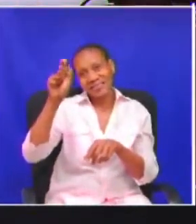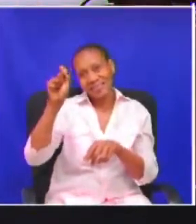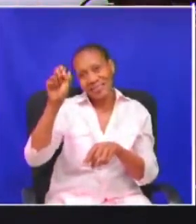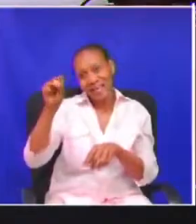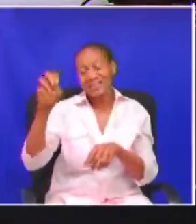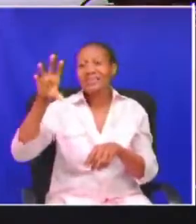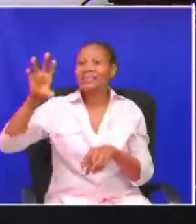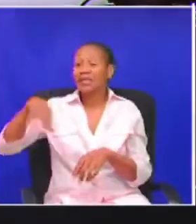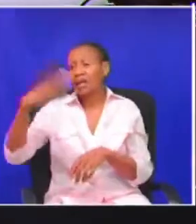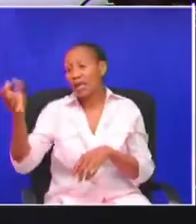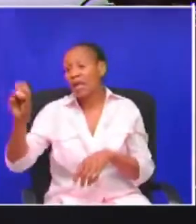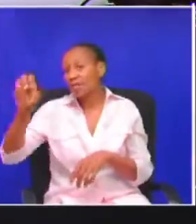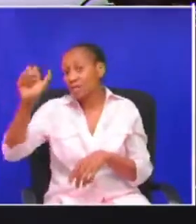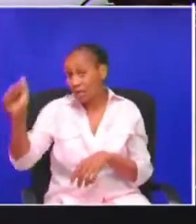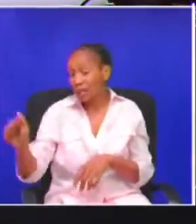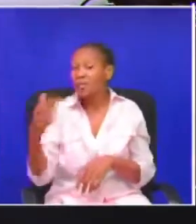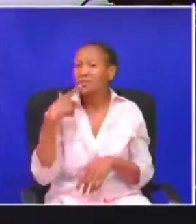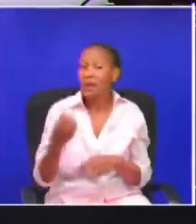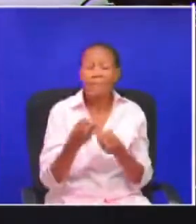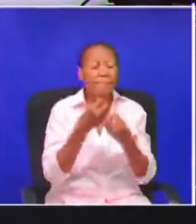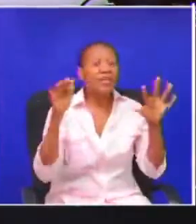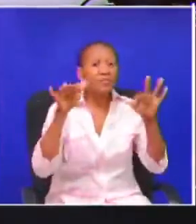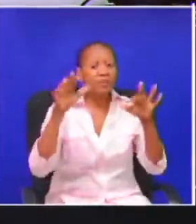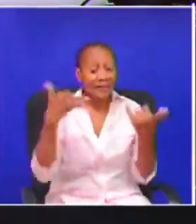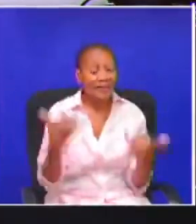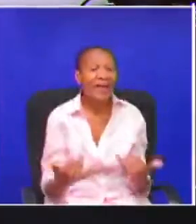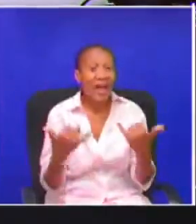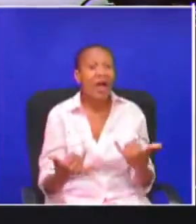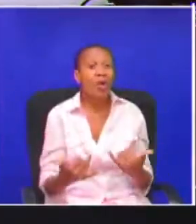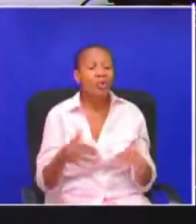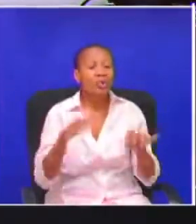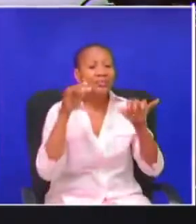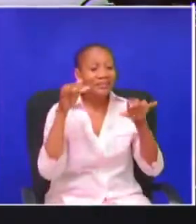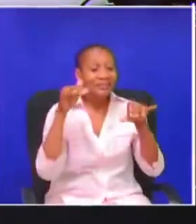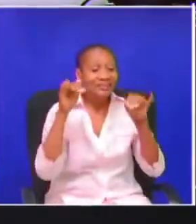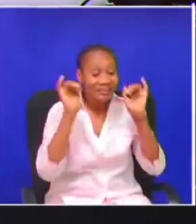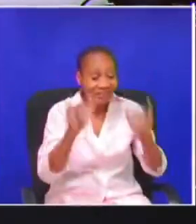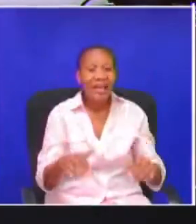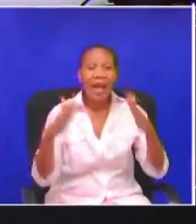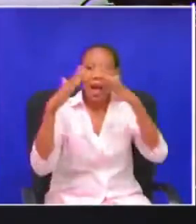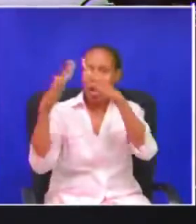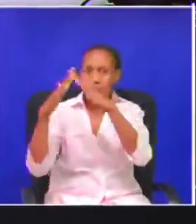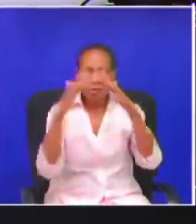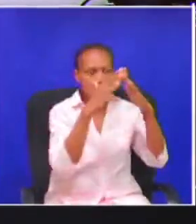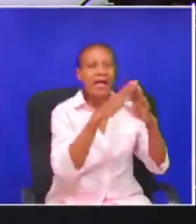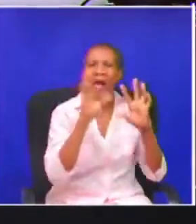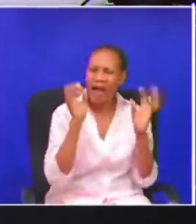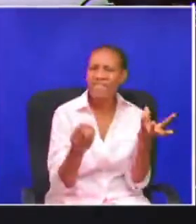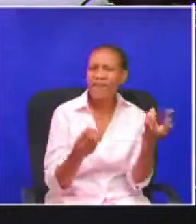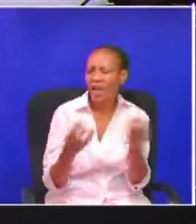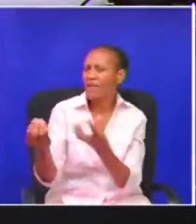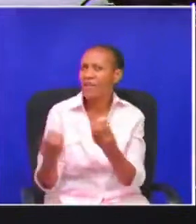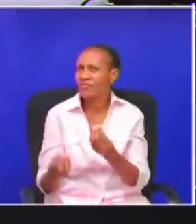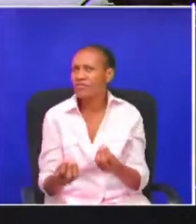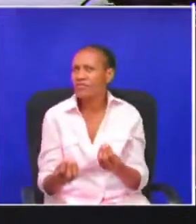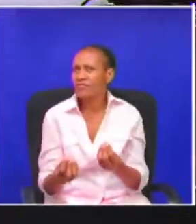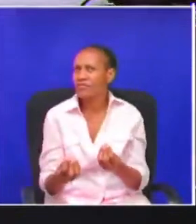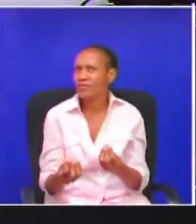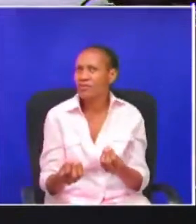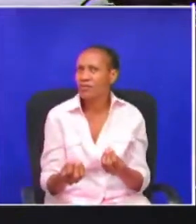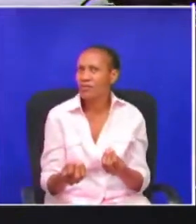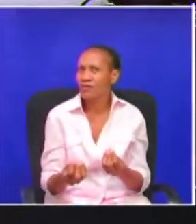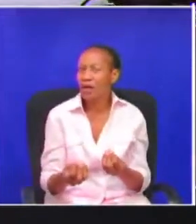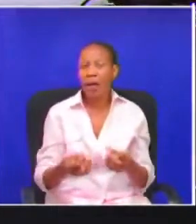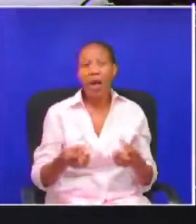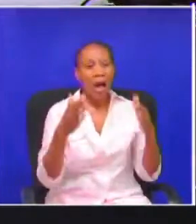many people in South Africa now live in formal houses. Formal houses, you don't find that